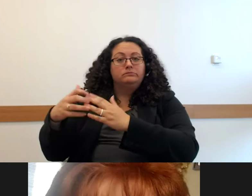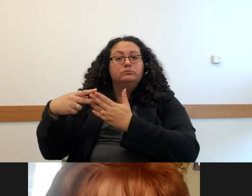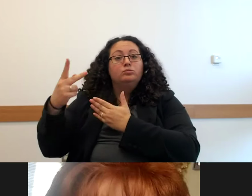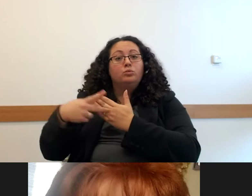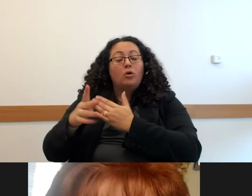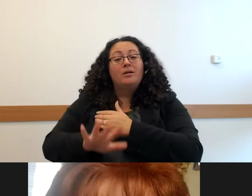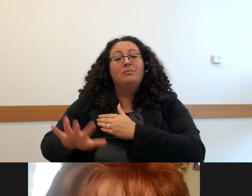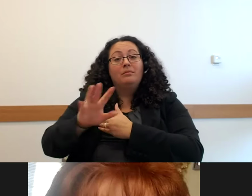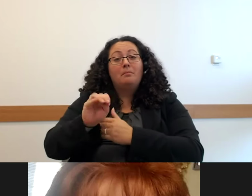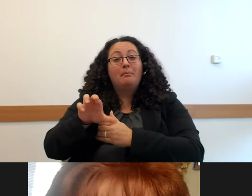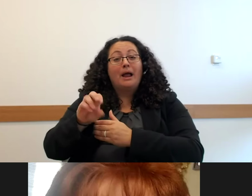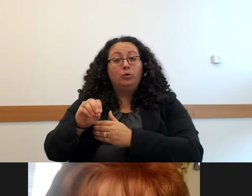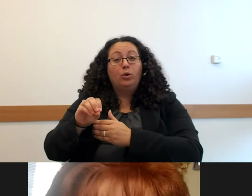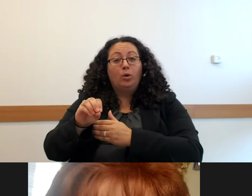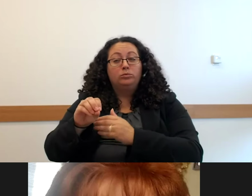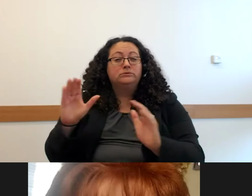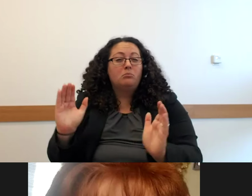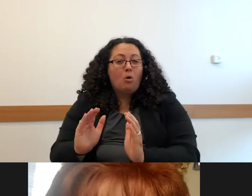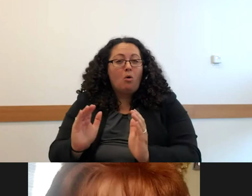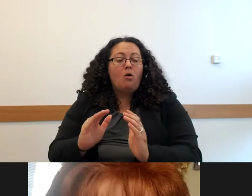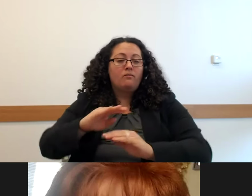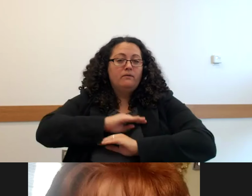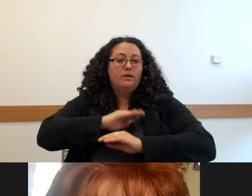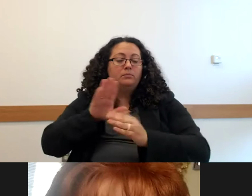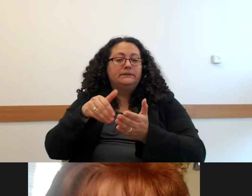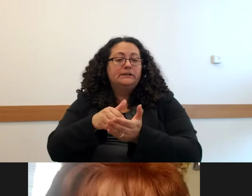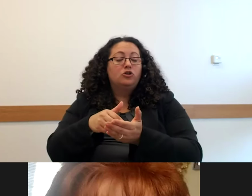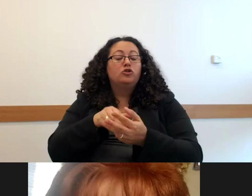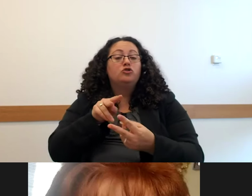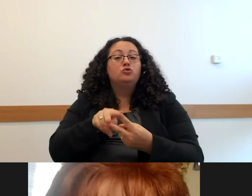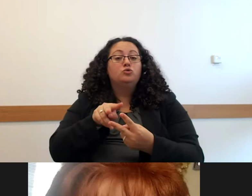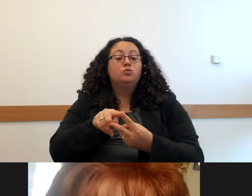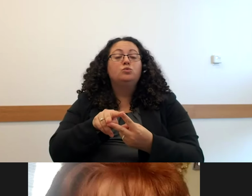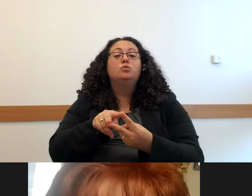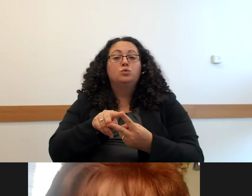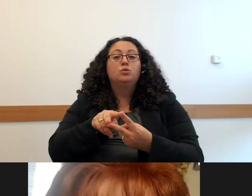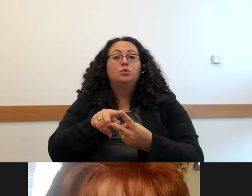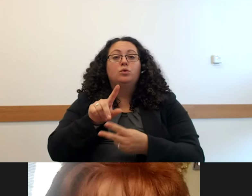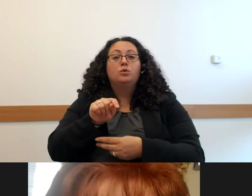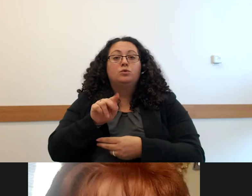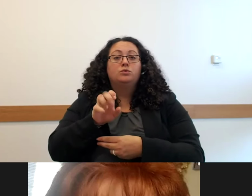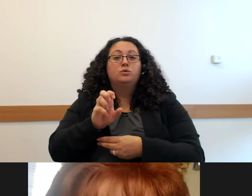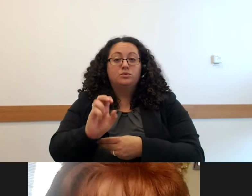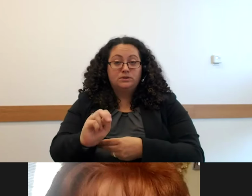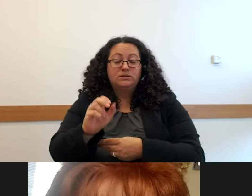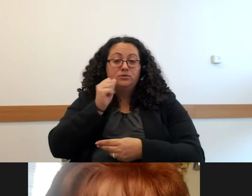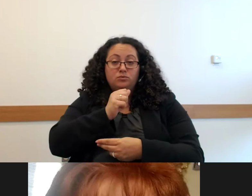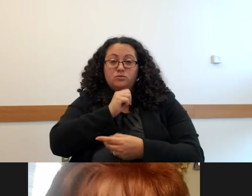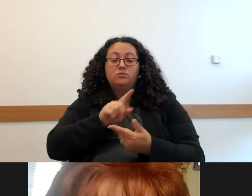in our micro-fulfillment centers. The first two were Tucson, Arizona, and Denver, Colorado.